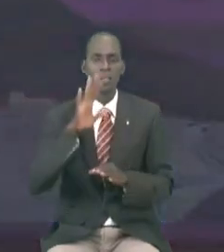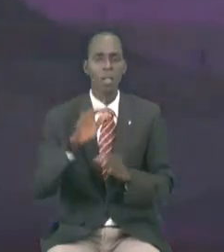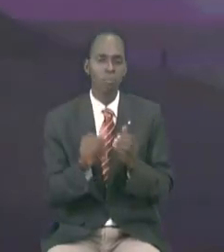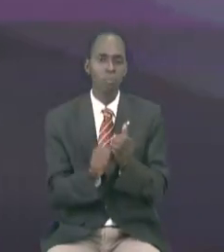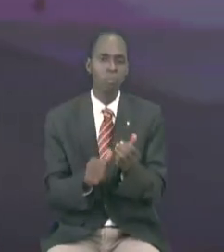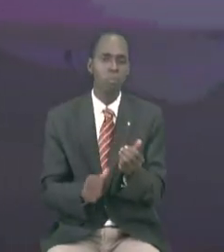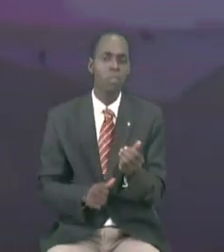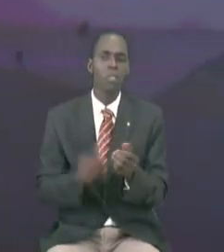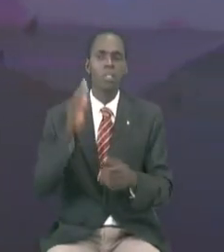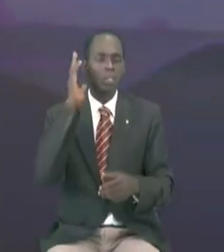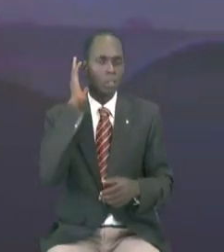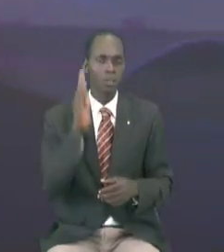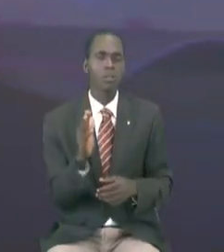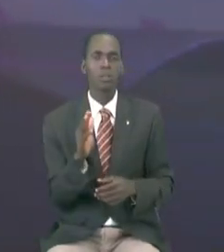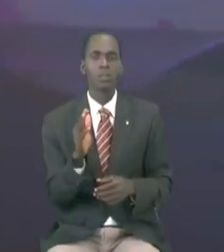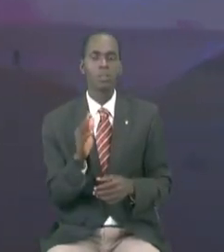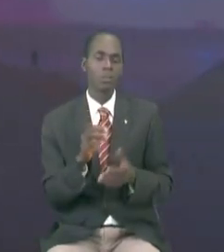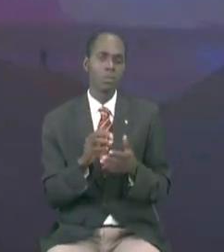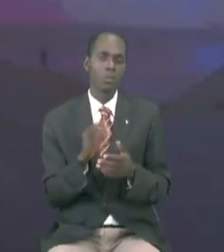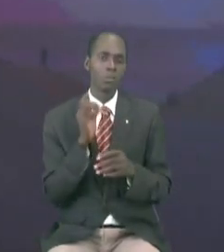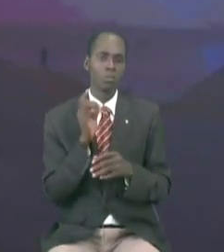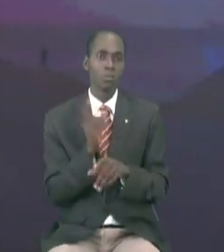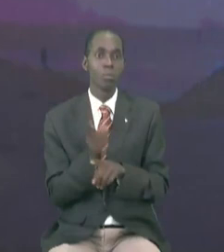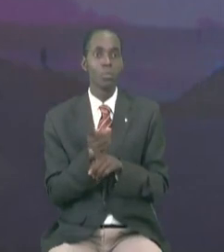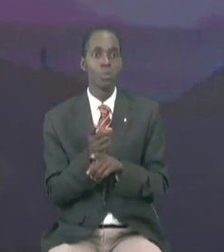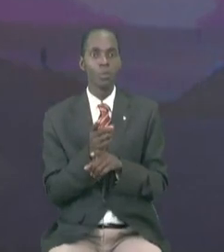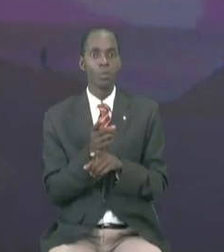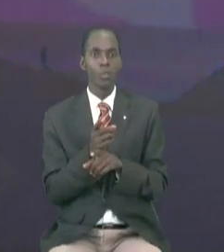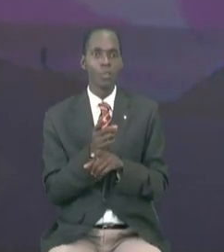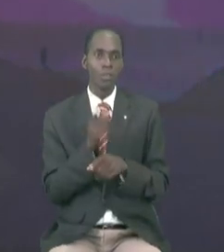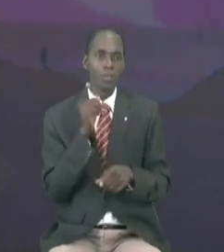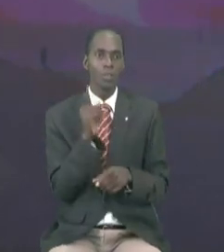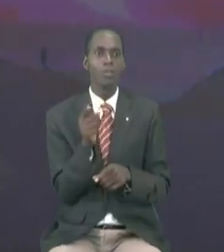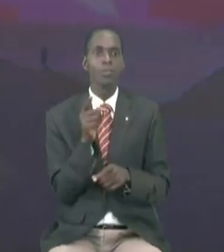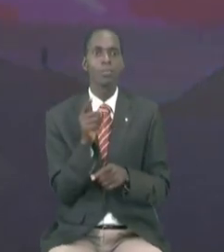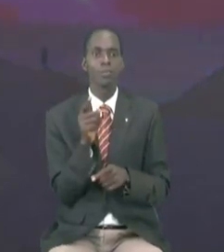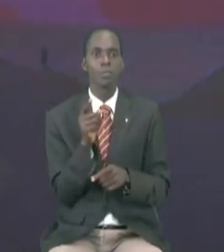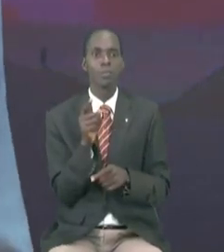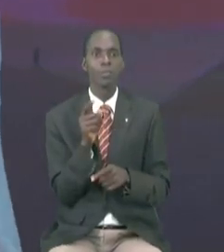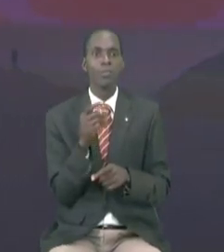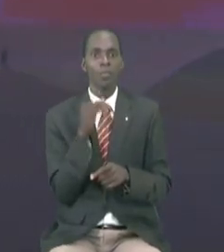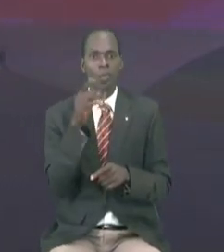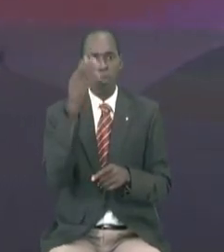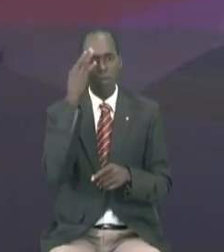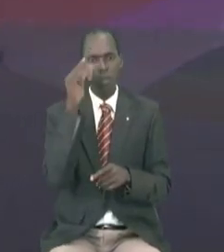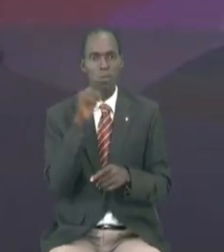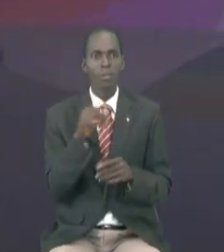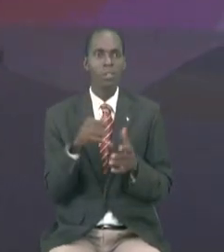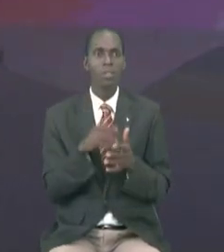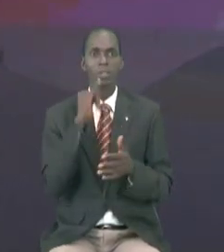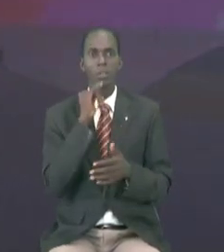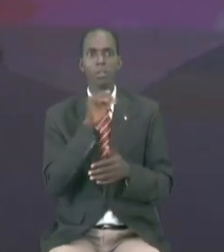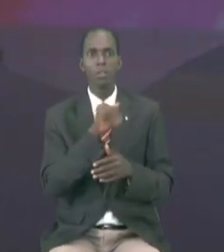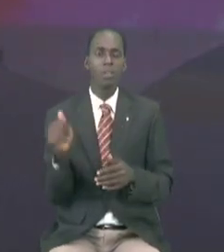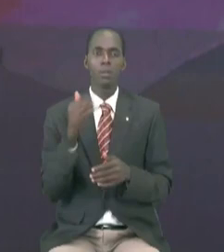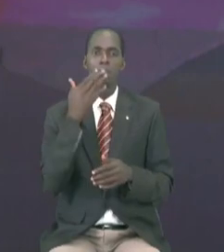evil thing and bitter that thou hast forsaken the Lord thy God, and that my